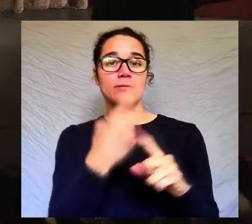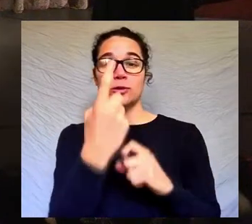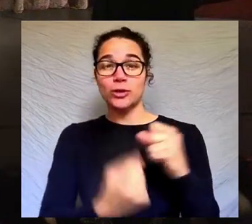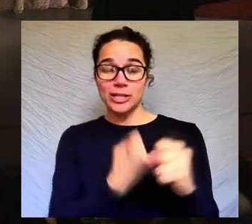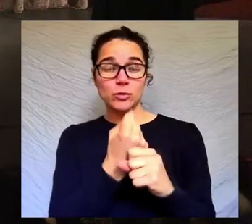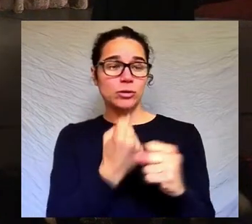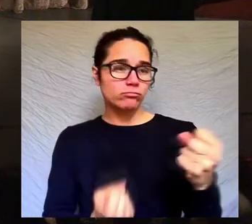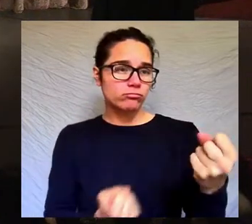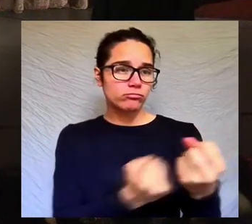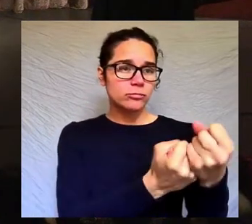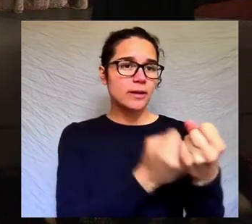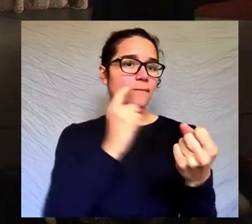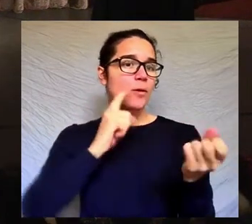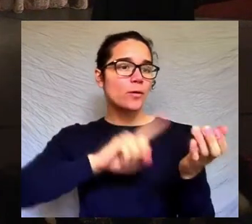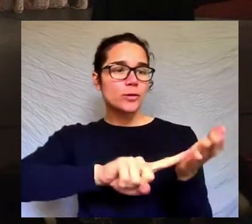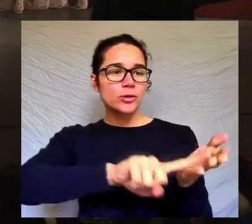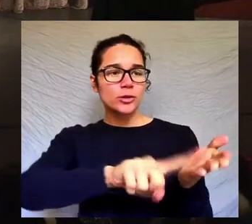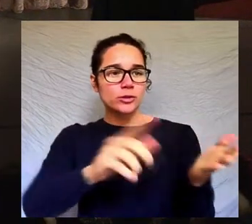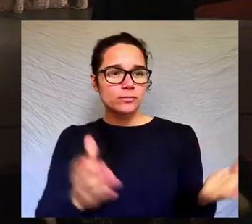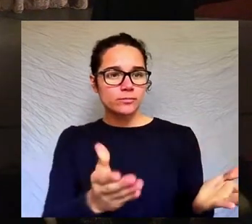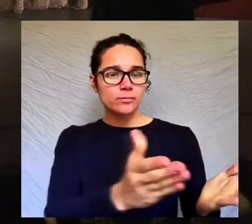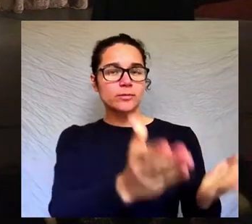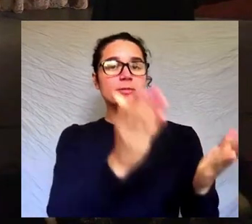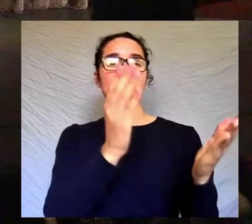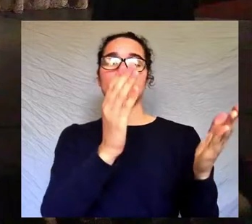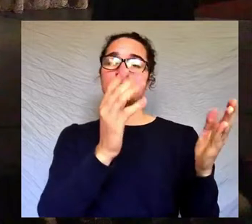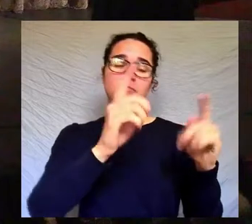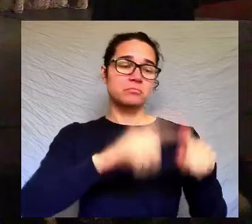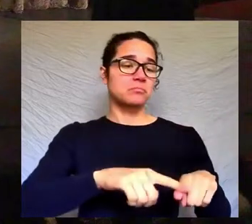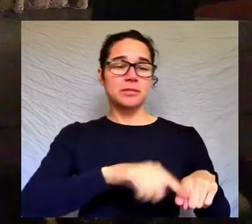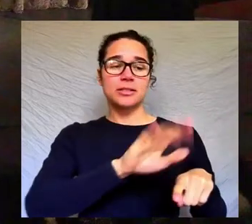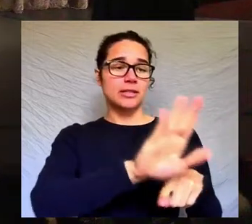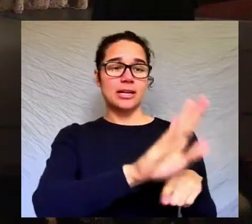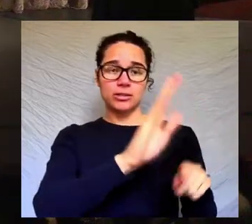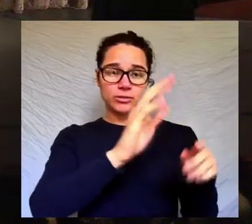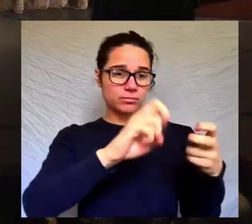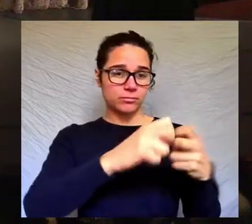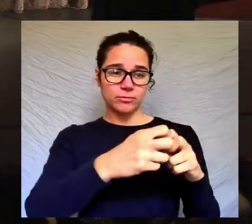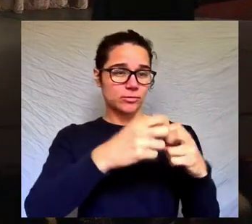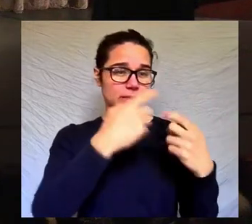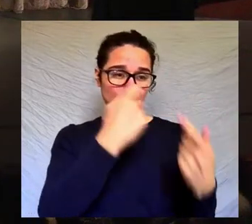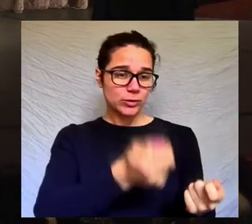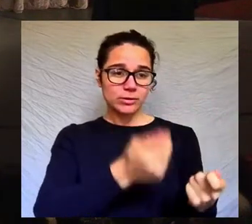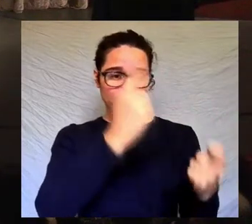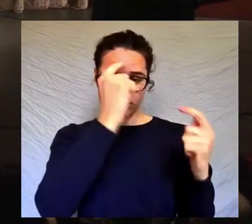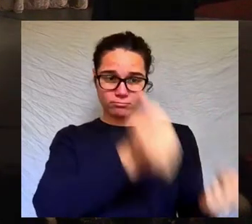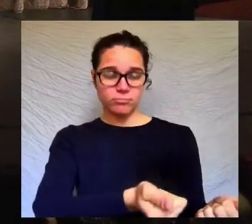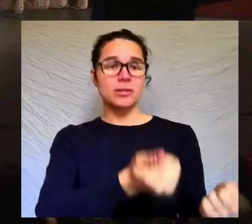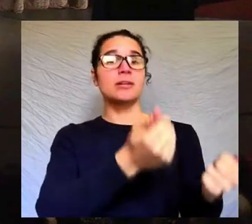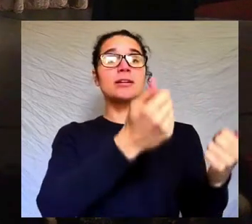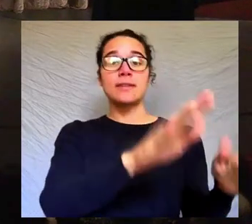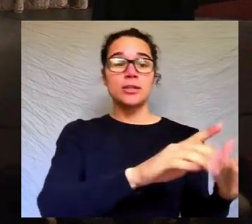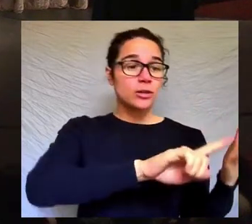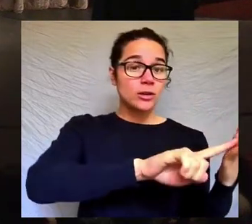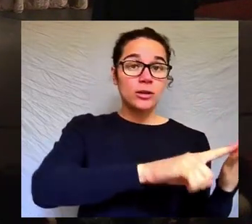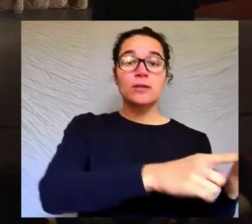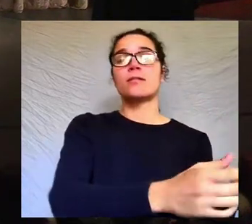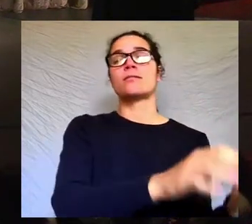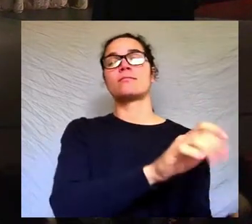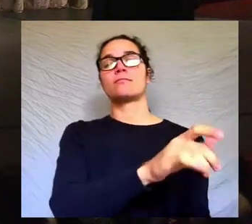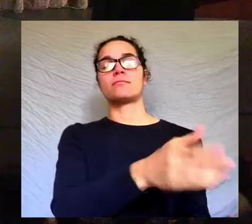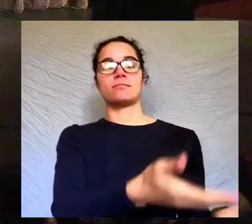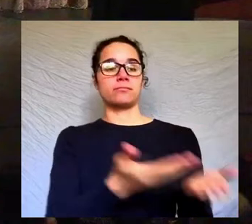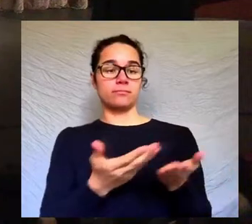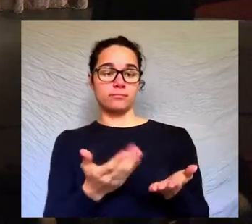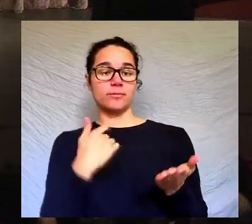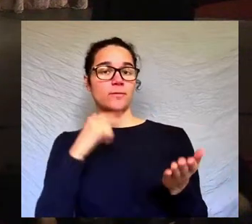choice, and they were ultimately presented reports to the law school community for feedback. These are two examples, but they just